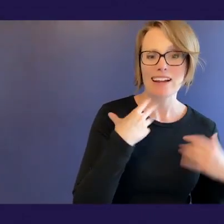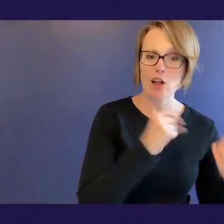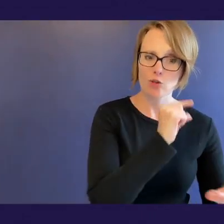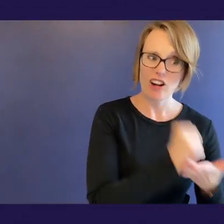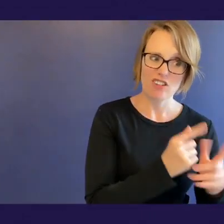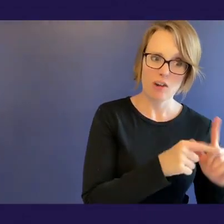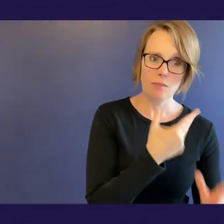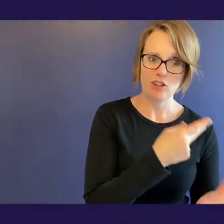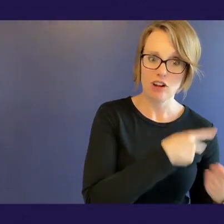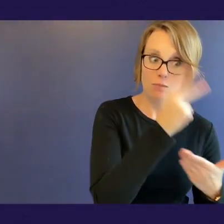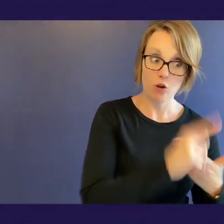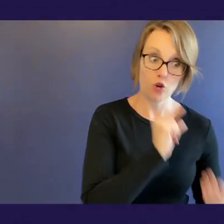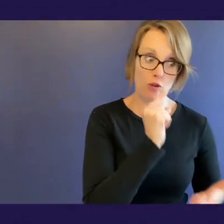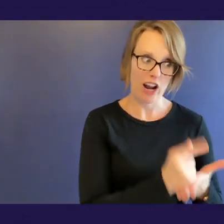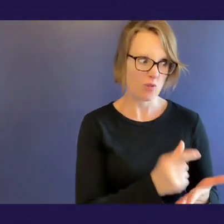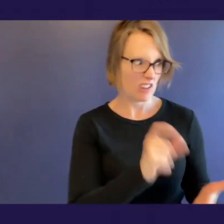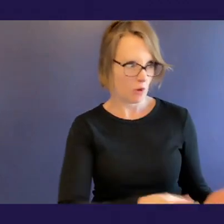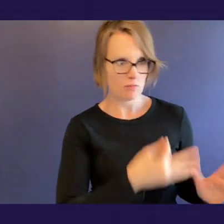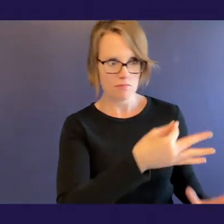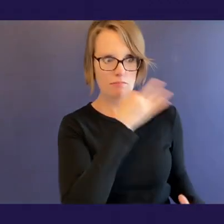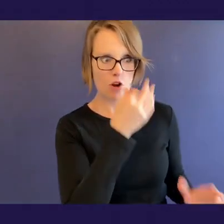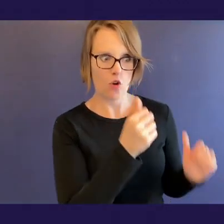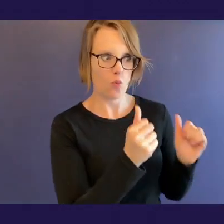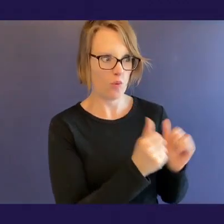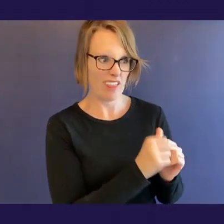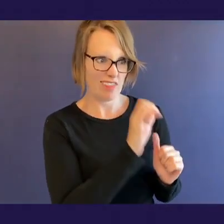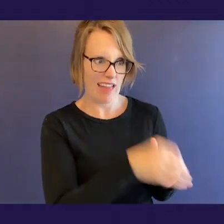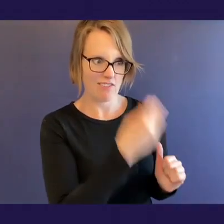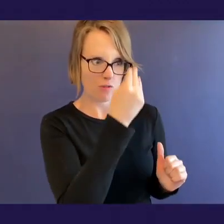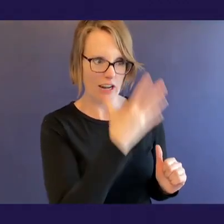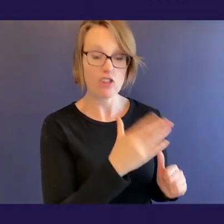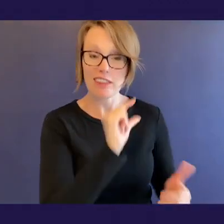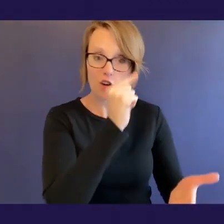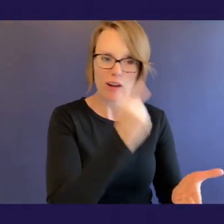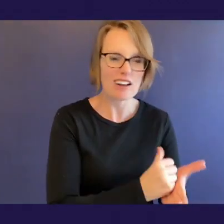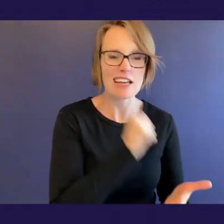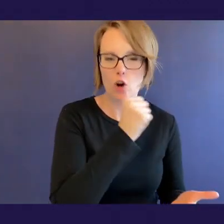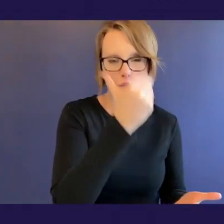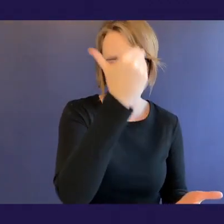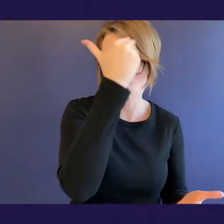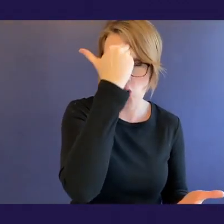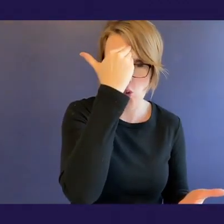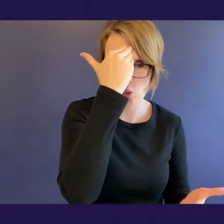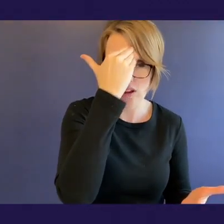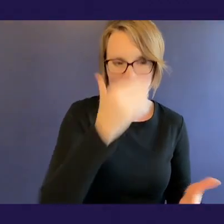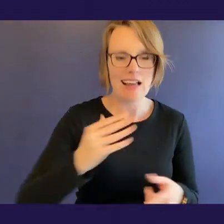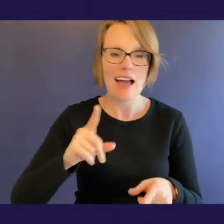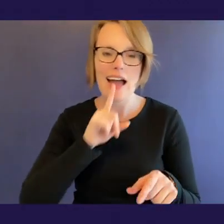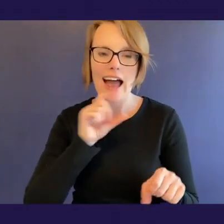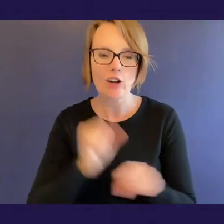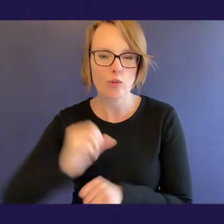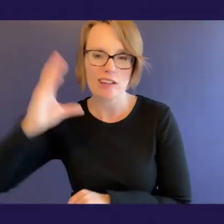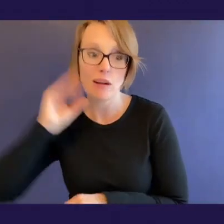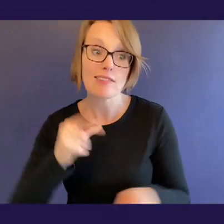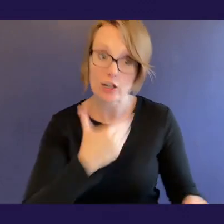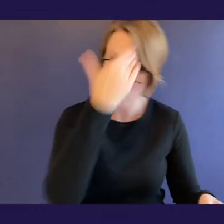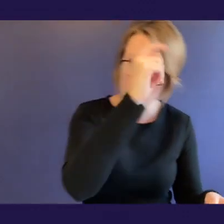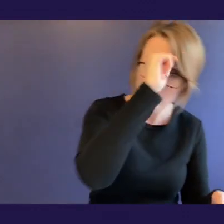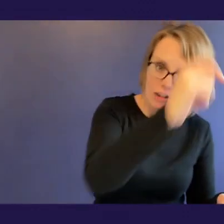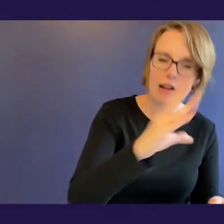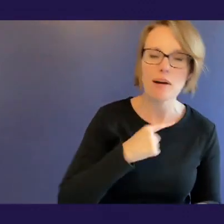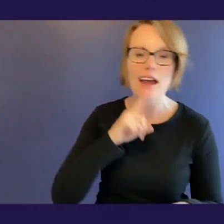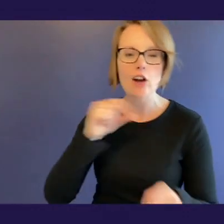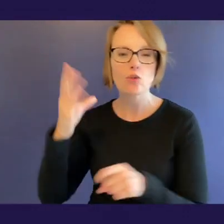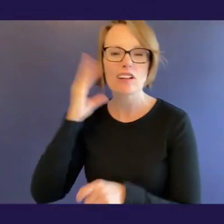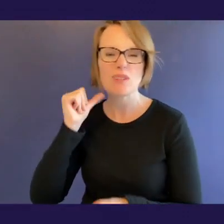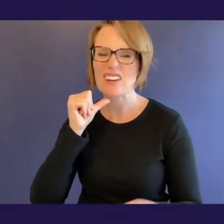as experts in health communication know almost nothing about that, but they know a lot about theory. So I think we have a